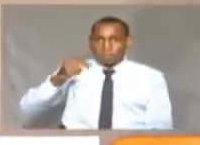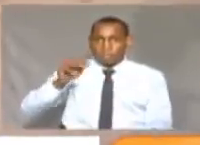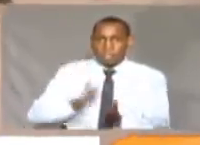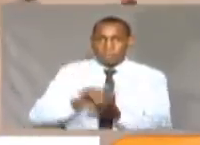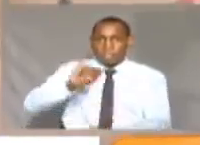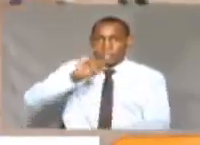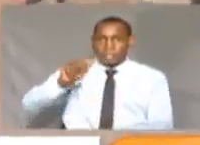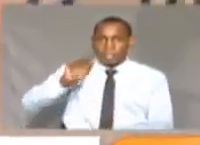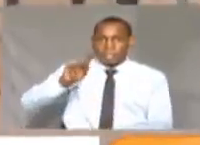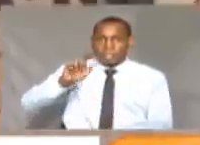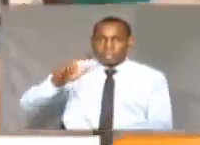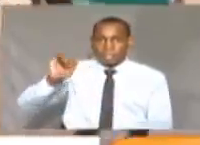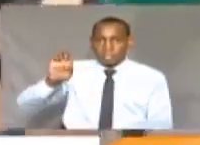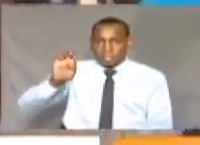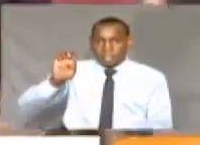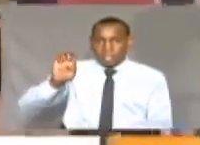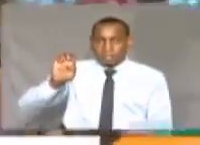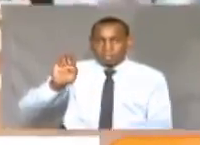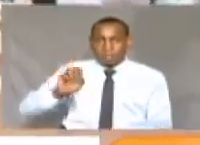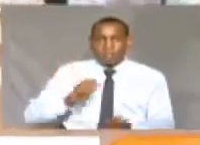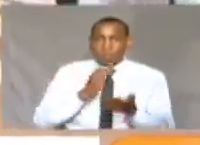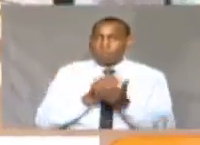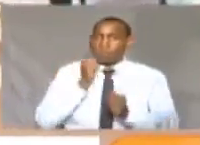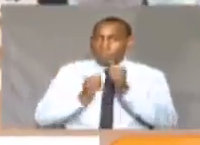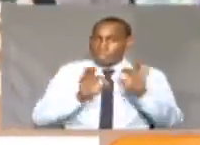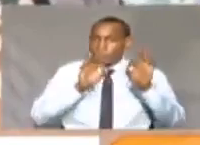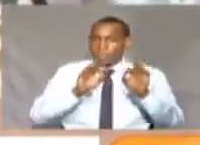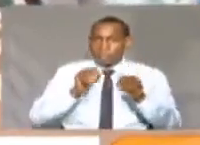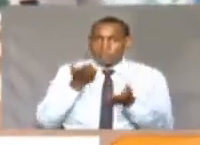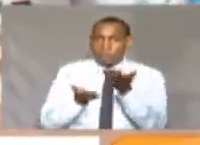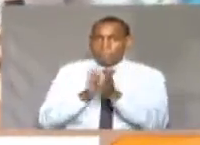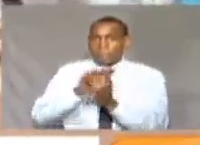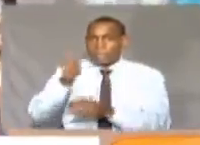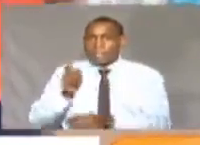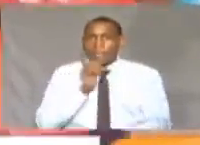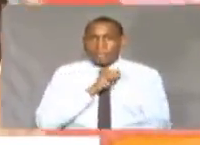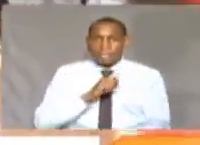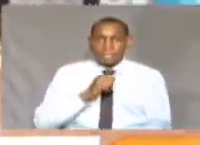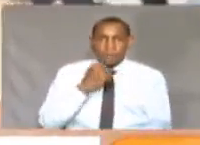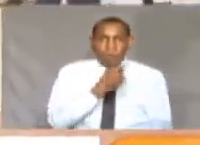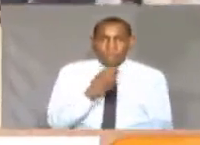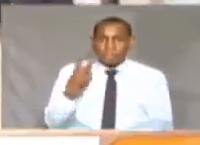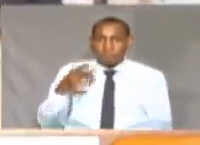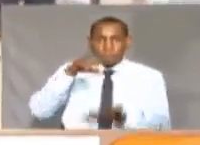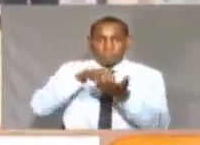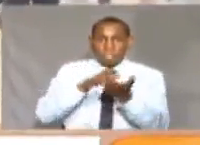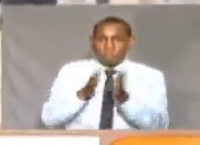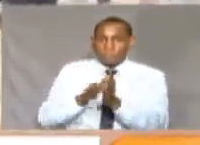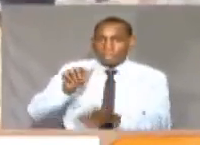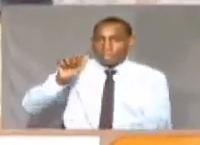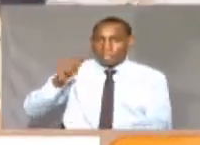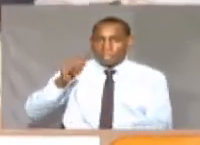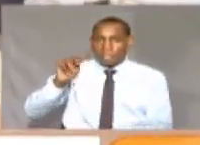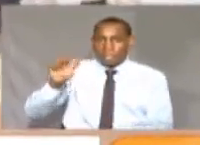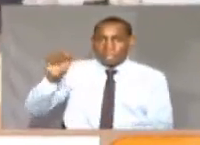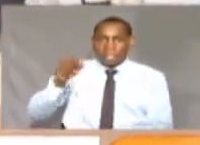Jacqueline Adonyang were too strong for the rest of the field. Finishing in the first two positions, Agnes Geruto